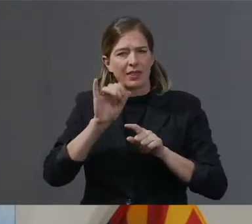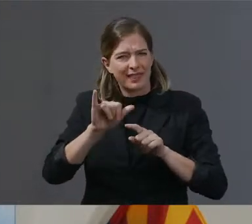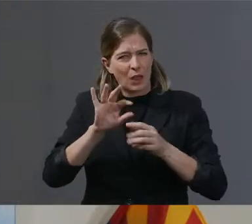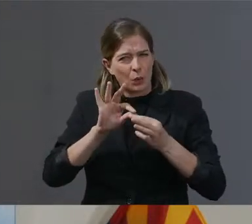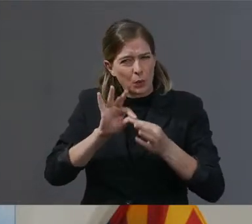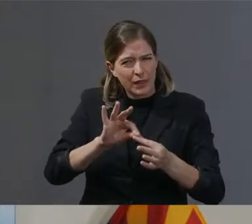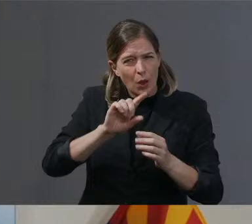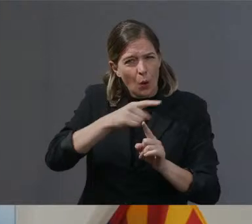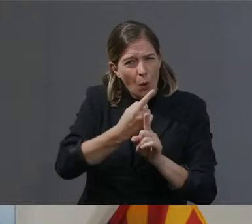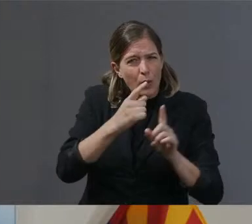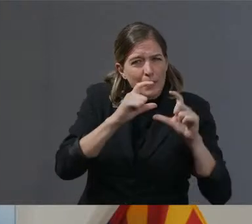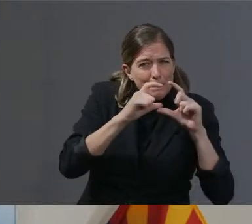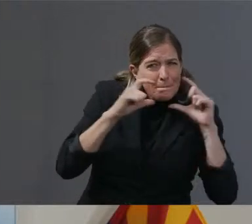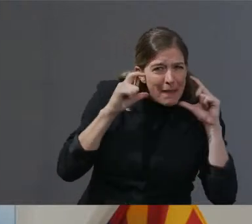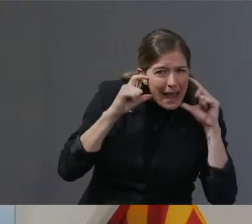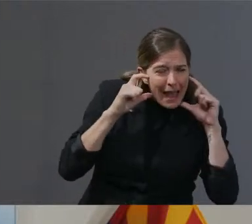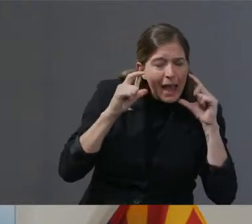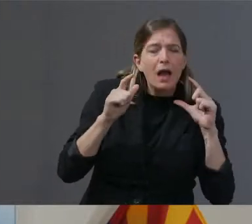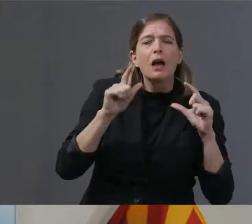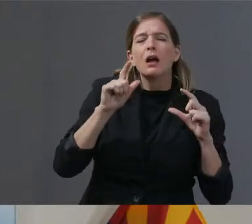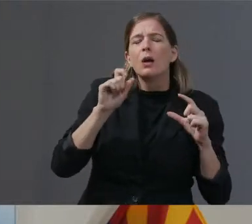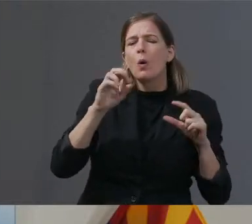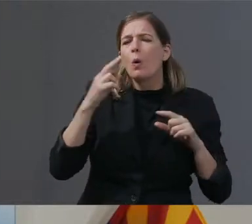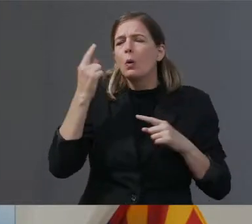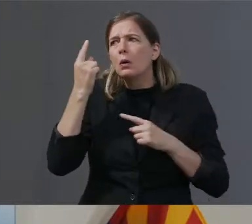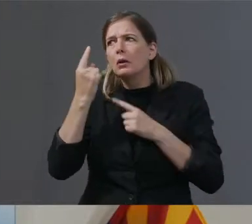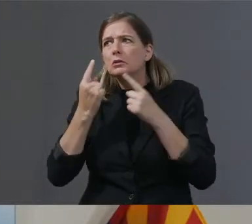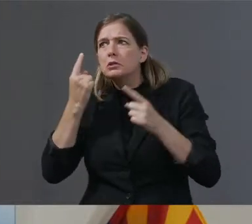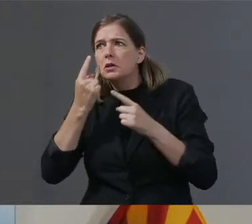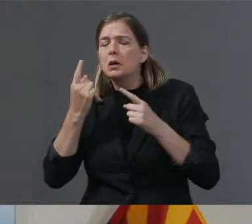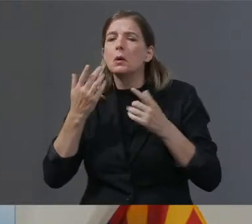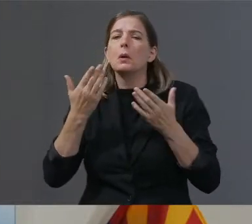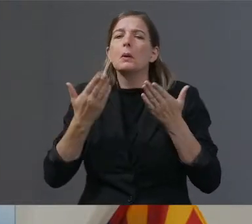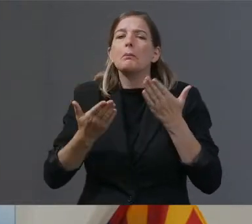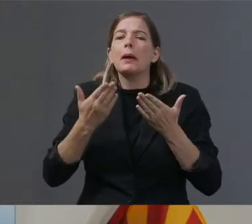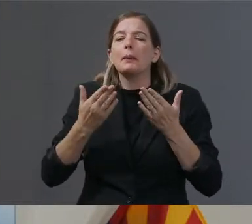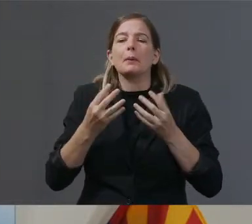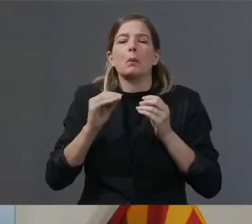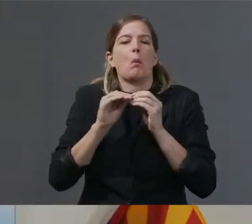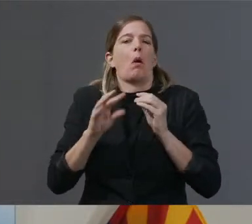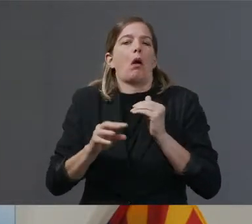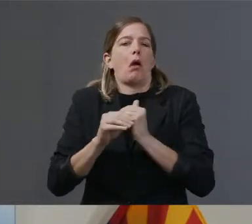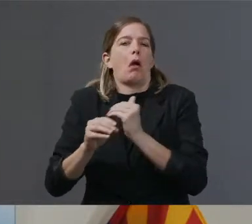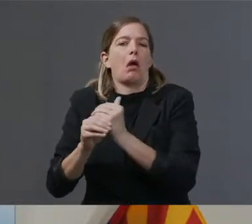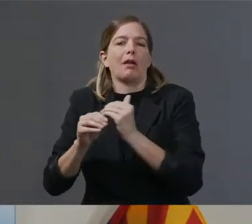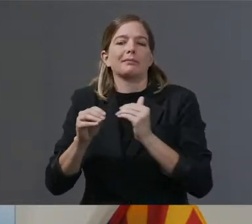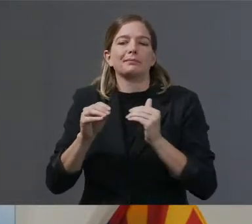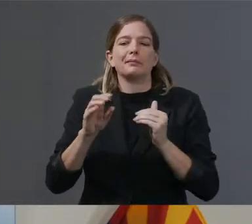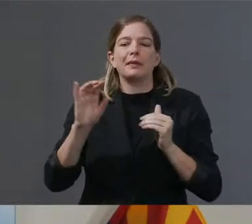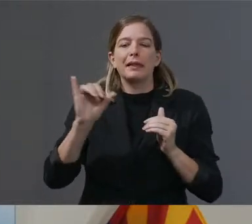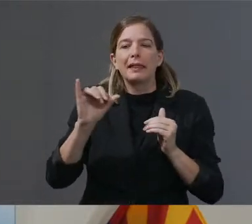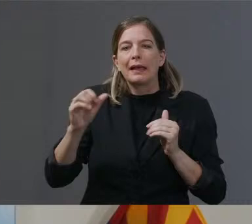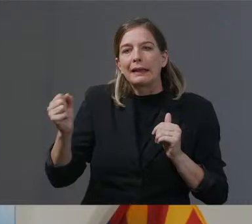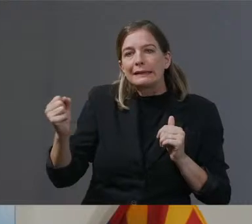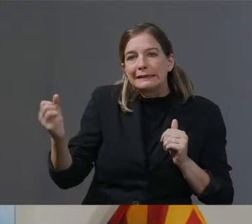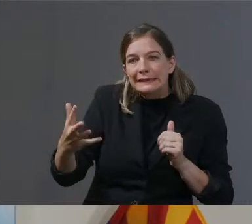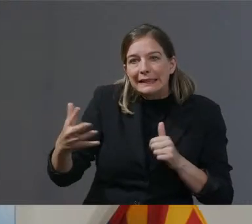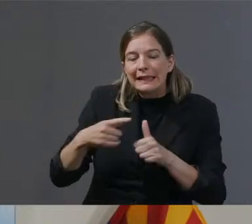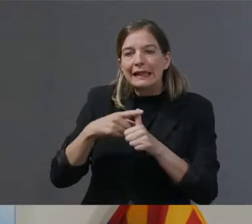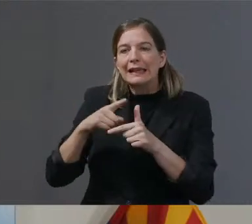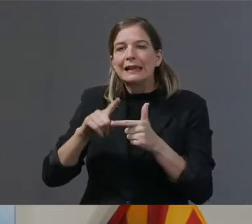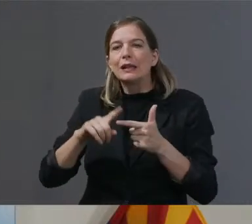are you considering an order in which would also allow other operations, whether it be casinos or water parks or